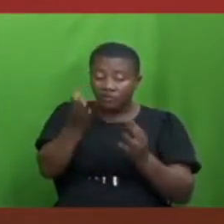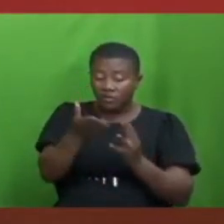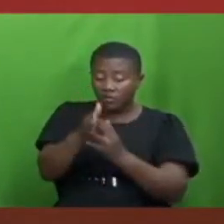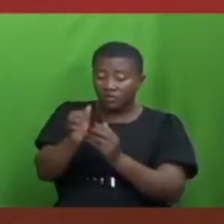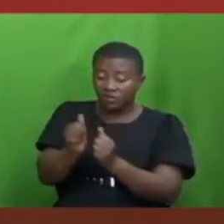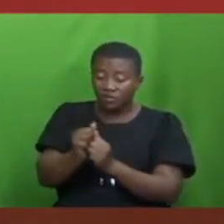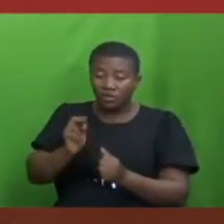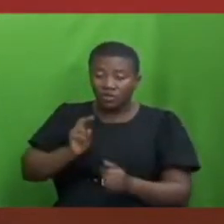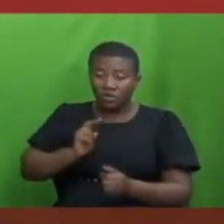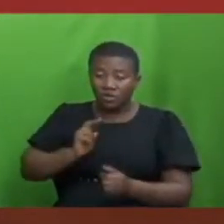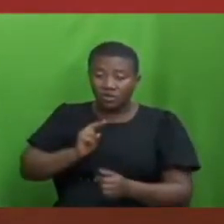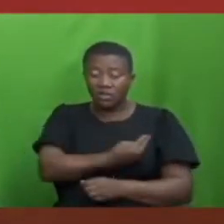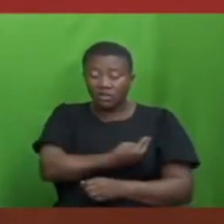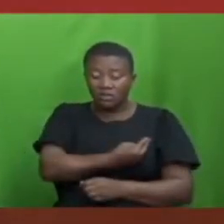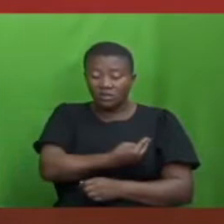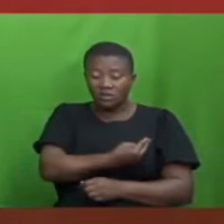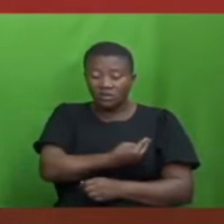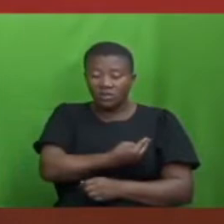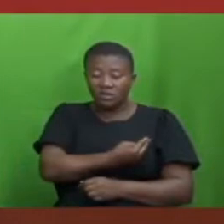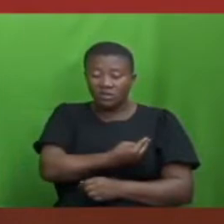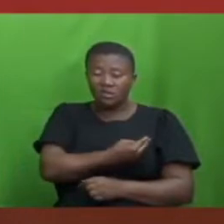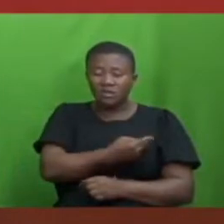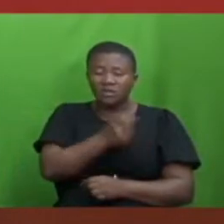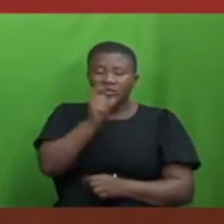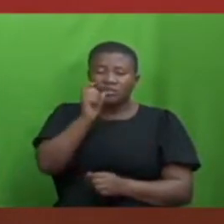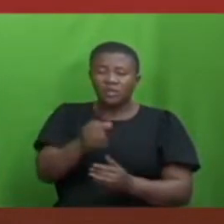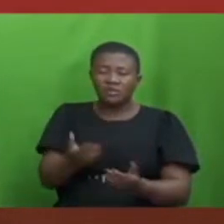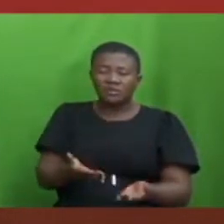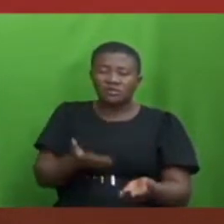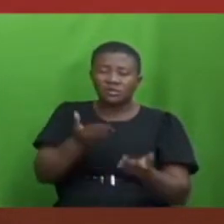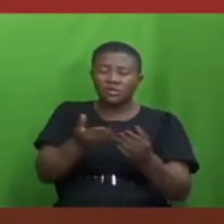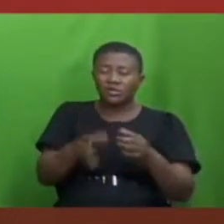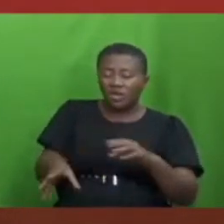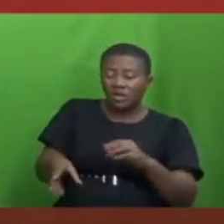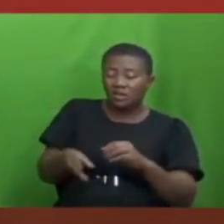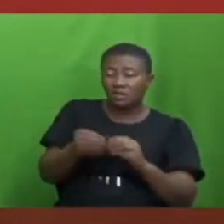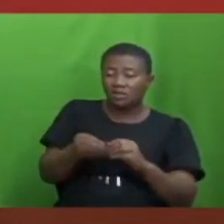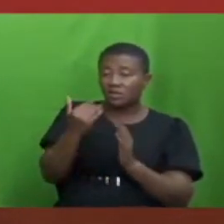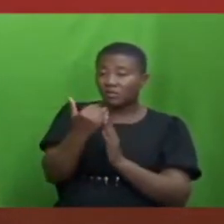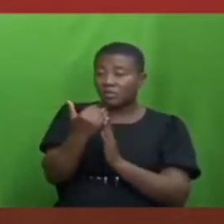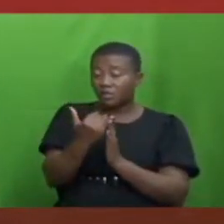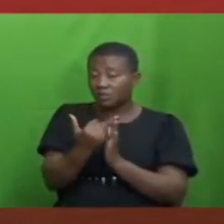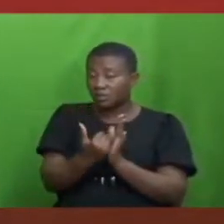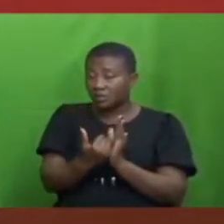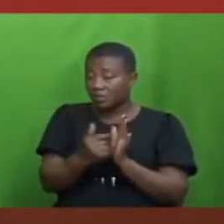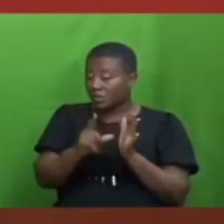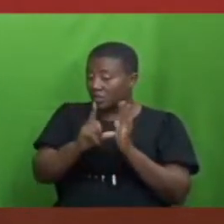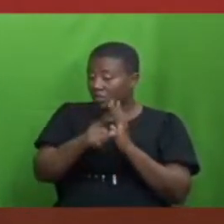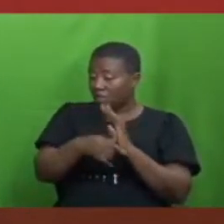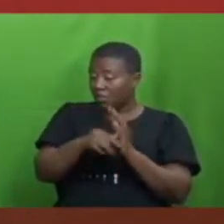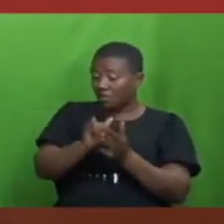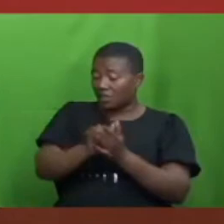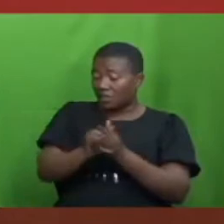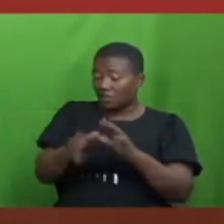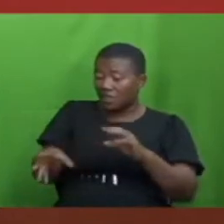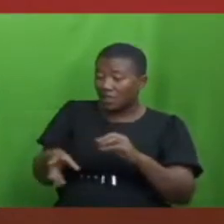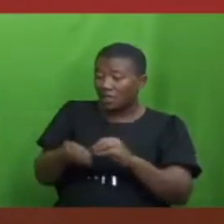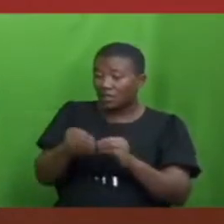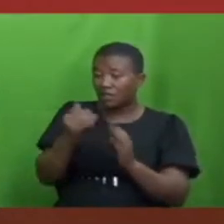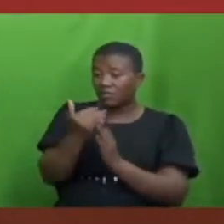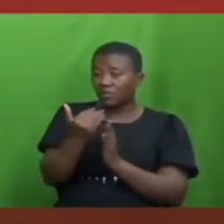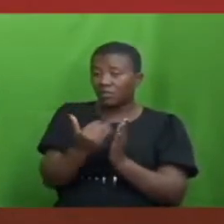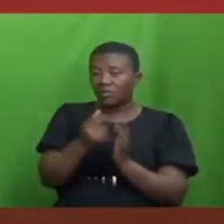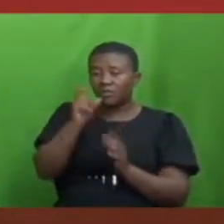necessitates that he should submit a supplementary budget, that supplementary budget needs the